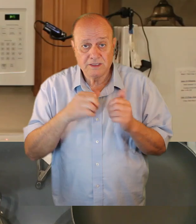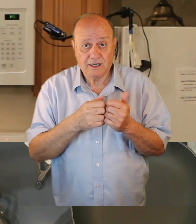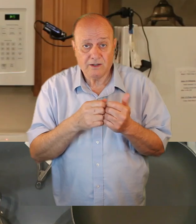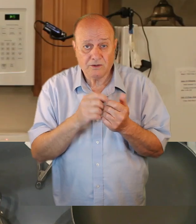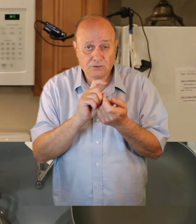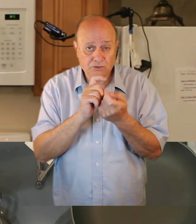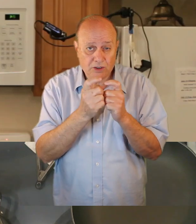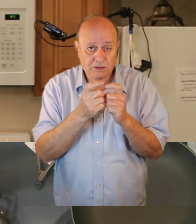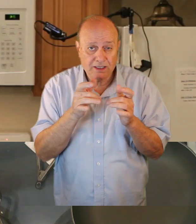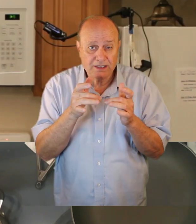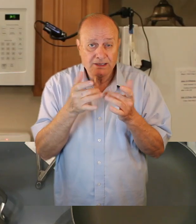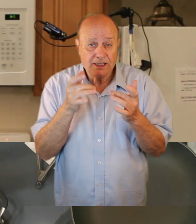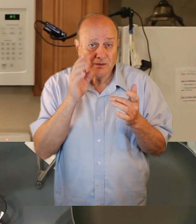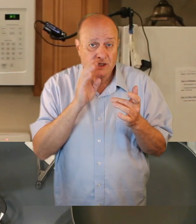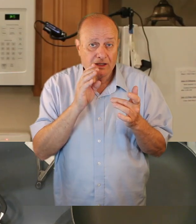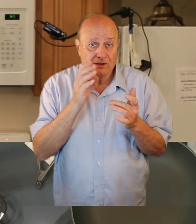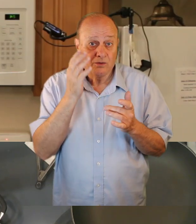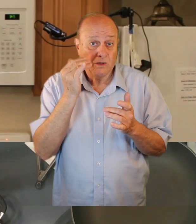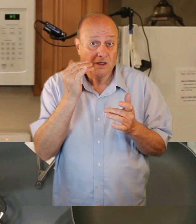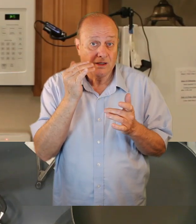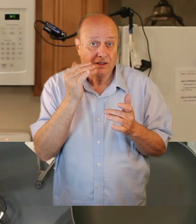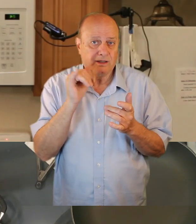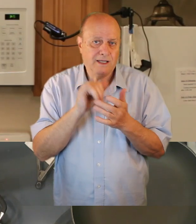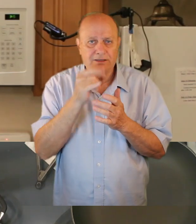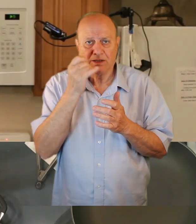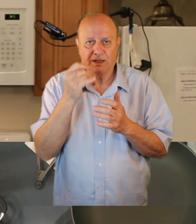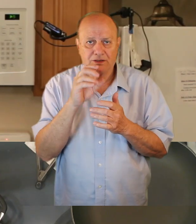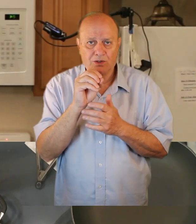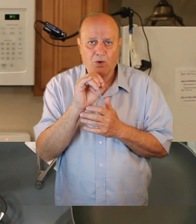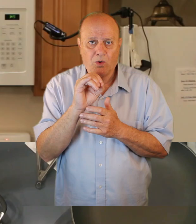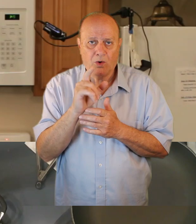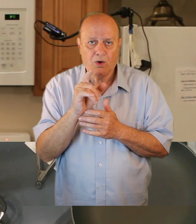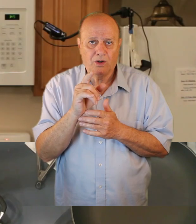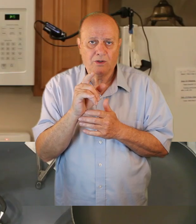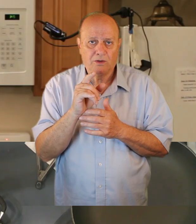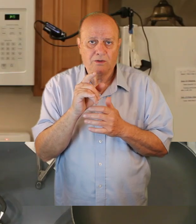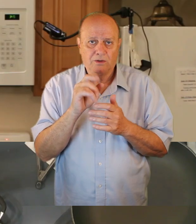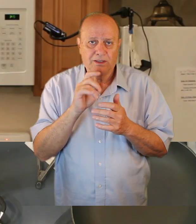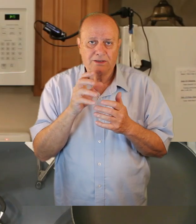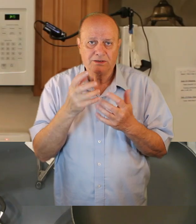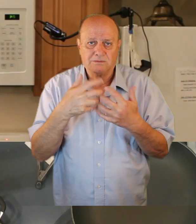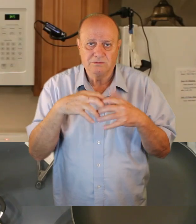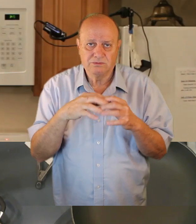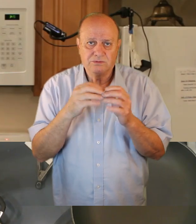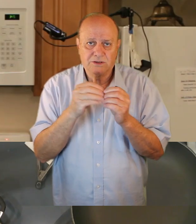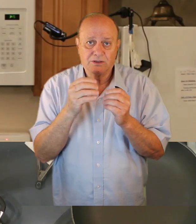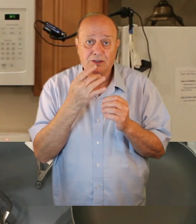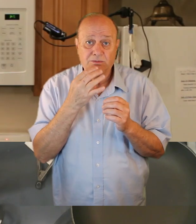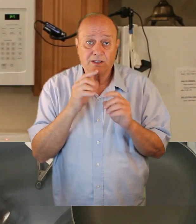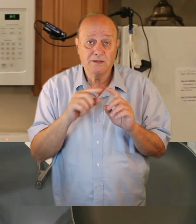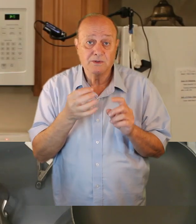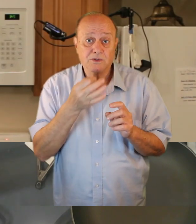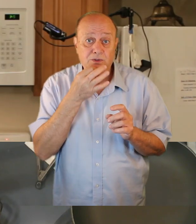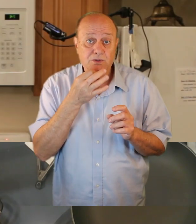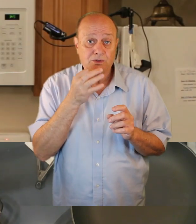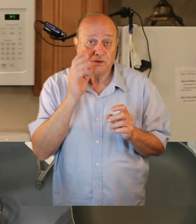You can see how it's starting to turn a light brown. Well, that's just because of the oil starting to saturate. In a